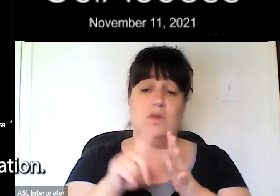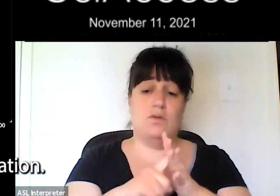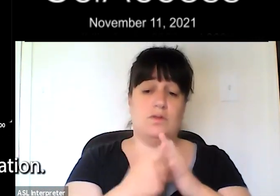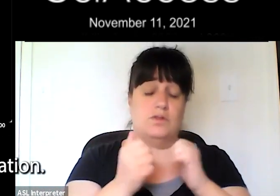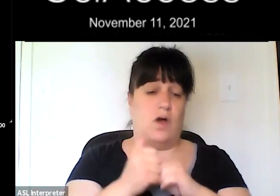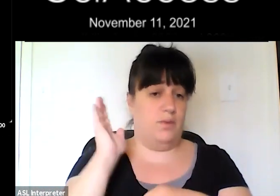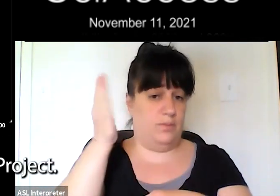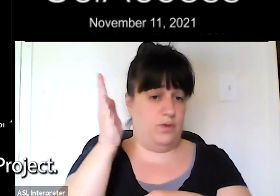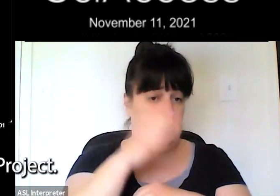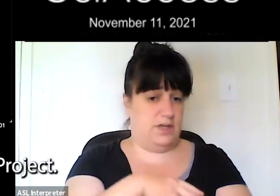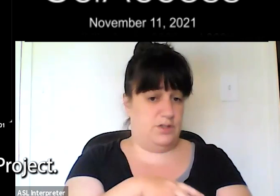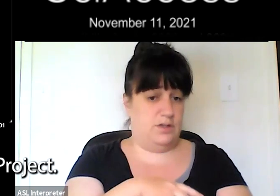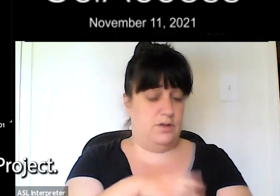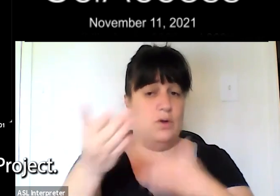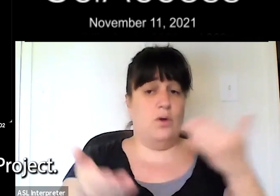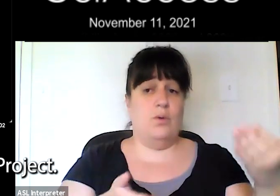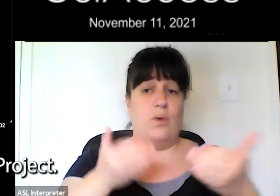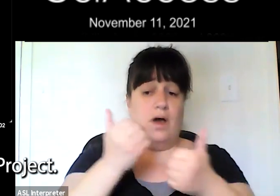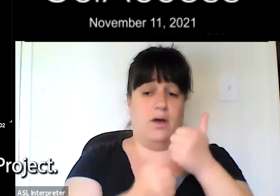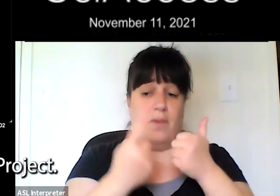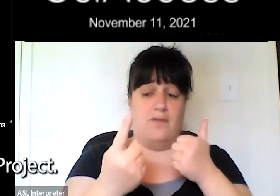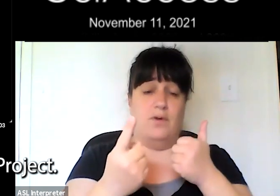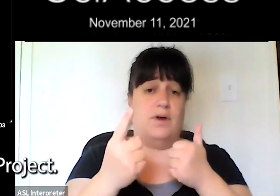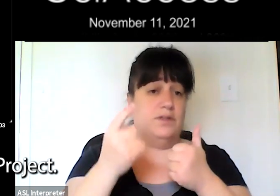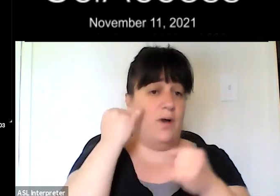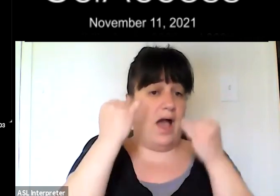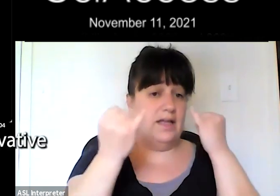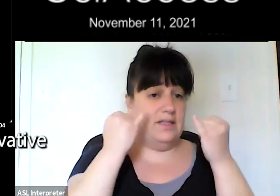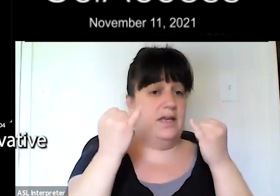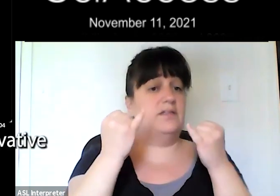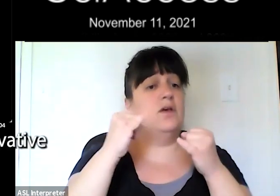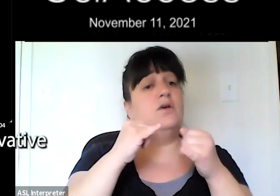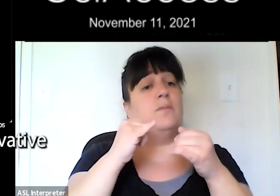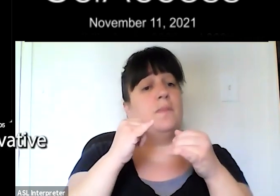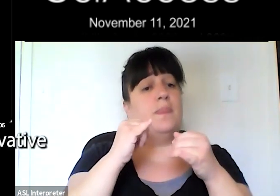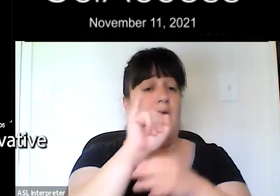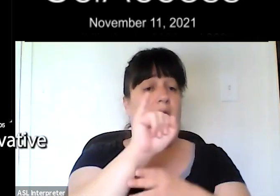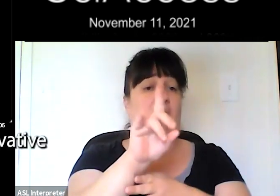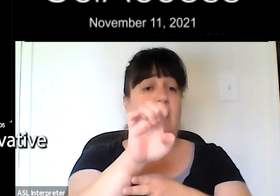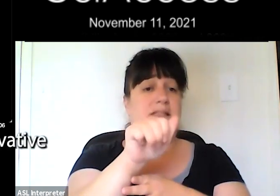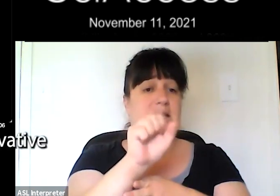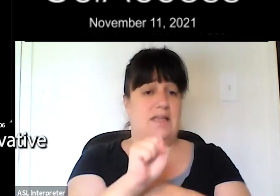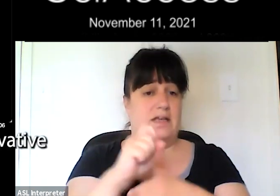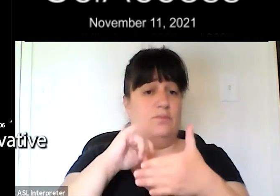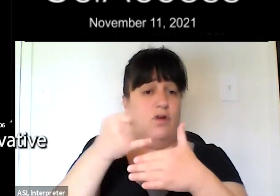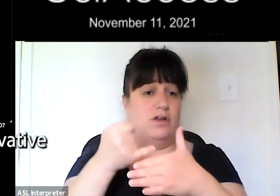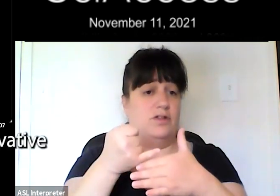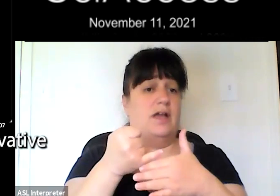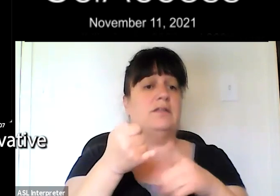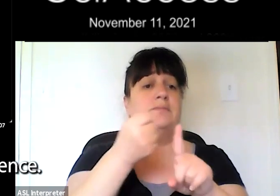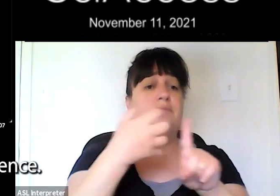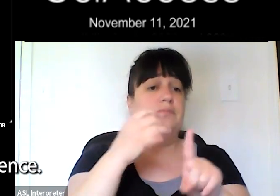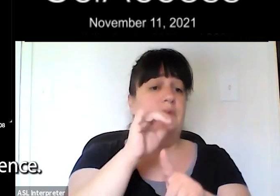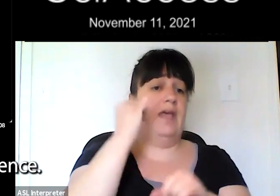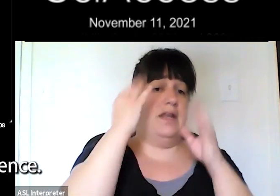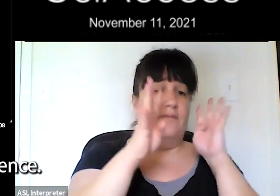with our presentation. So welcome everyone to the IDEAS project. The acronym IDEAS stands for Innovative,